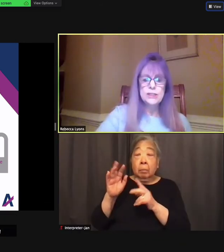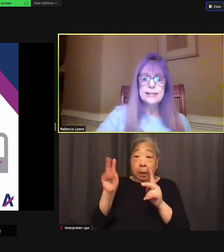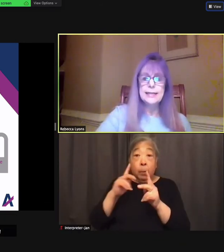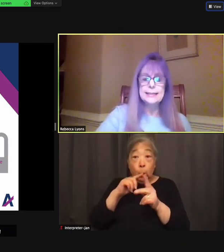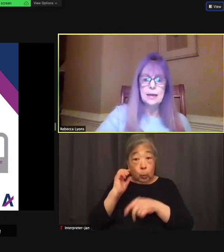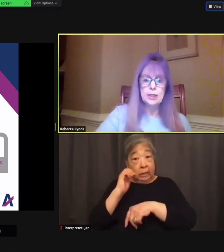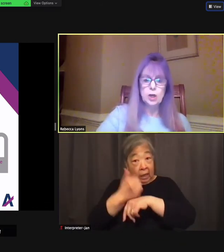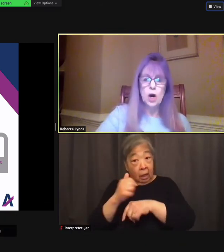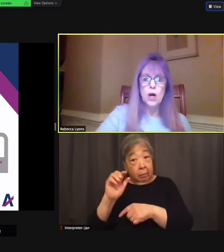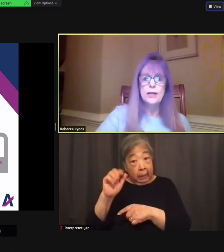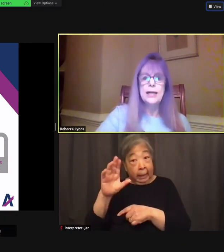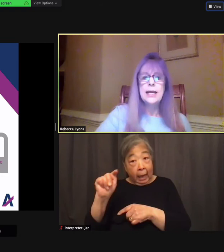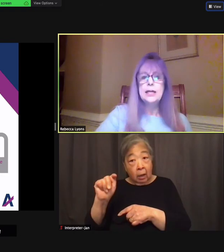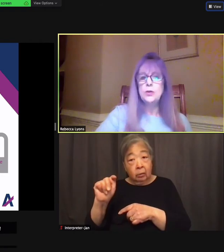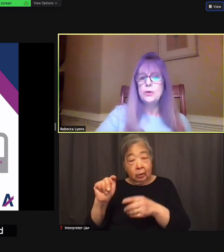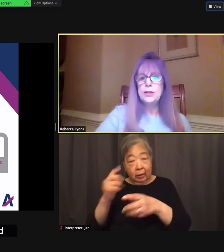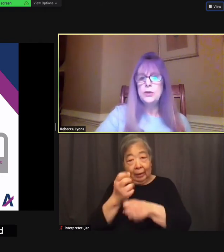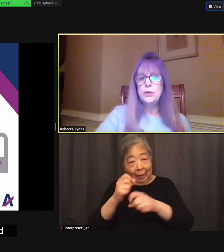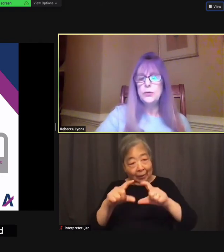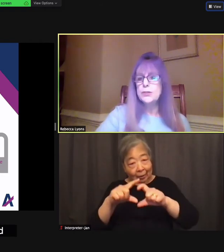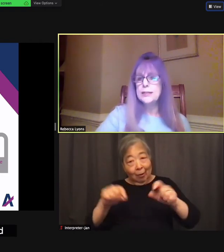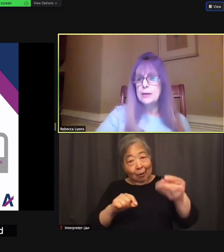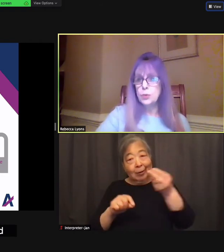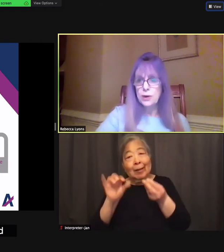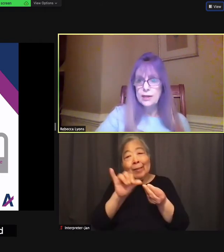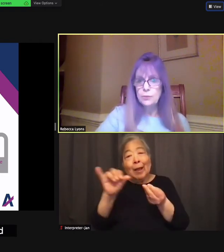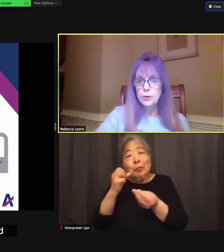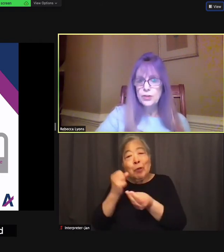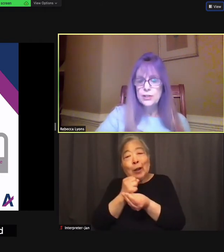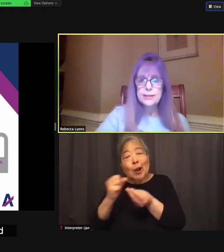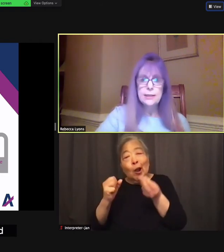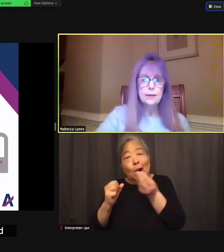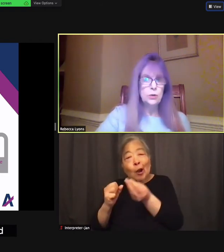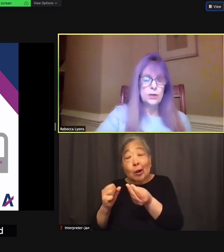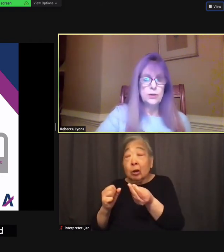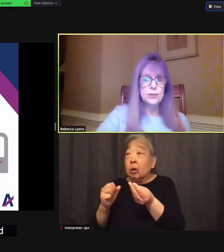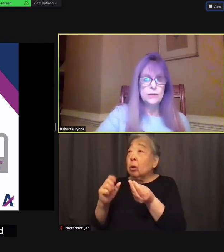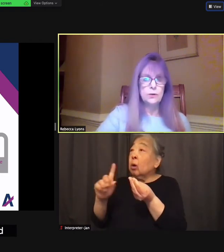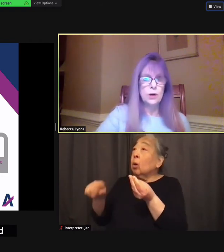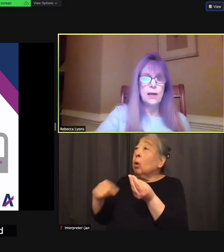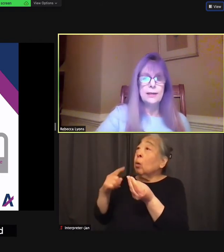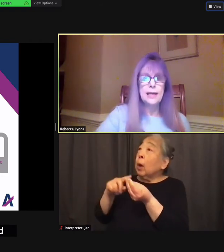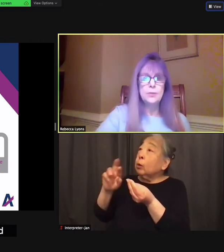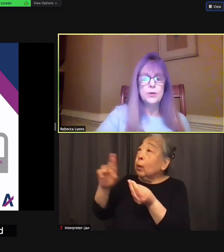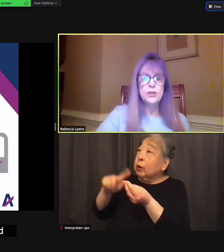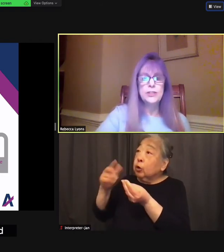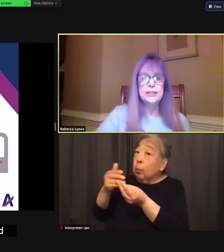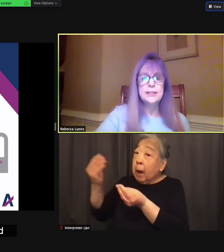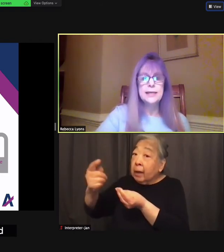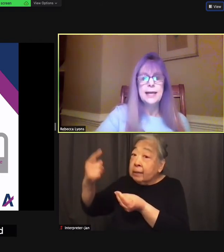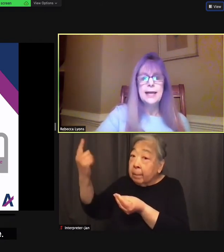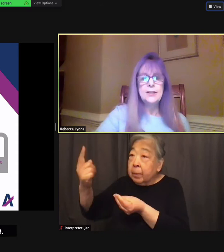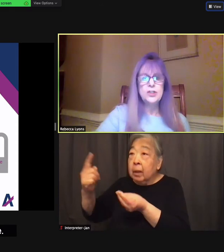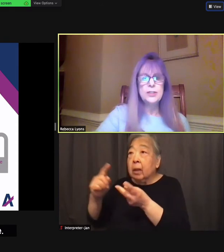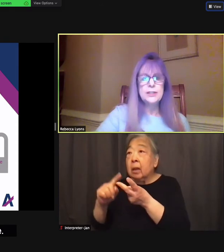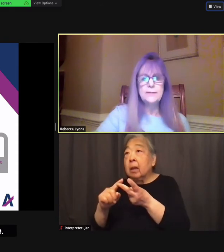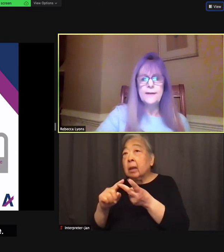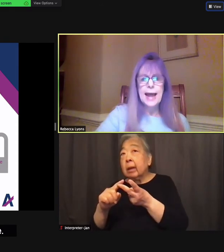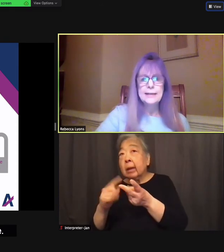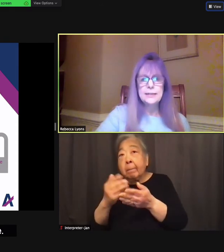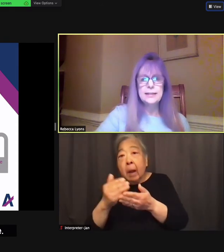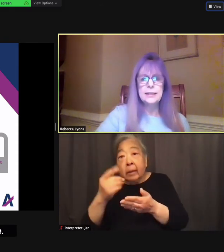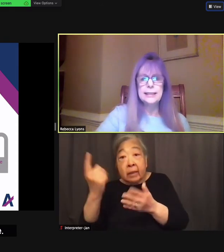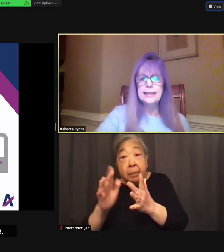is just a debit card that you can use at point of purchase. You can use it for online purchases. And it's just